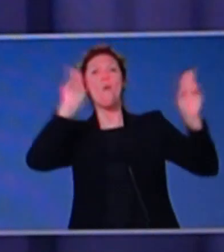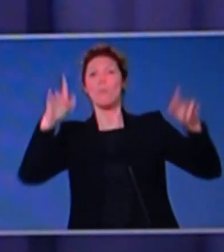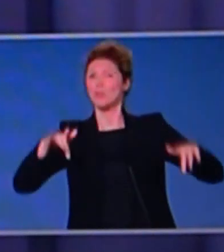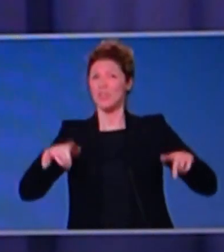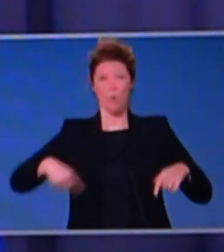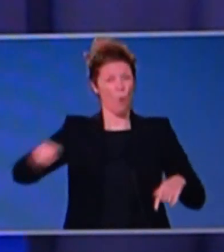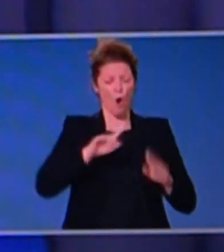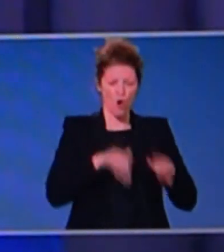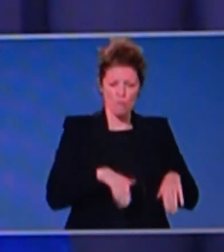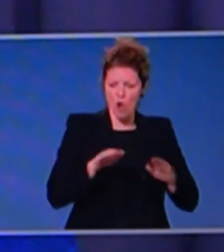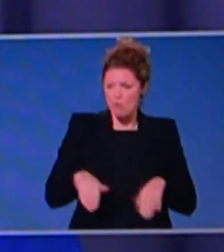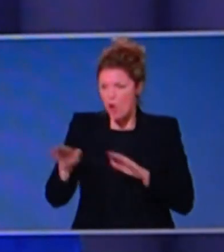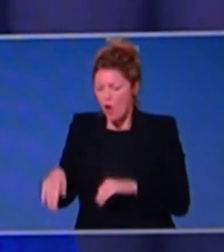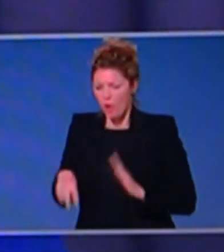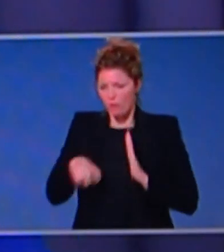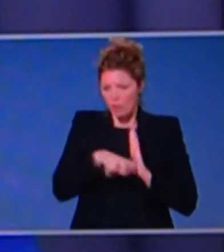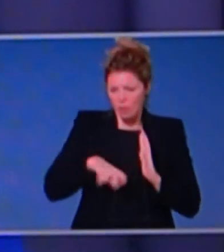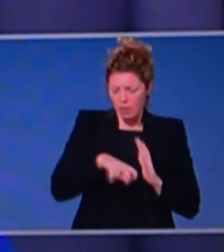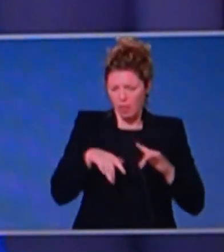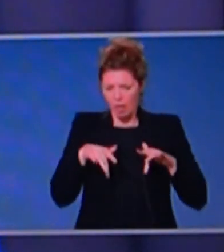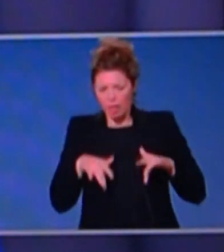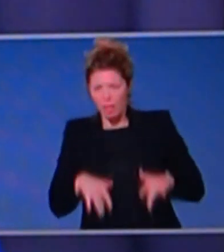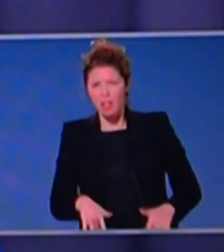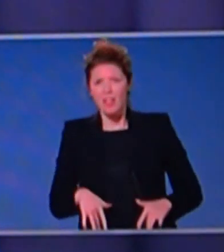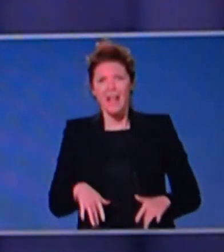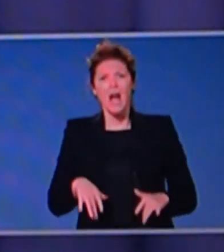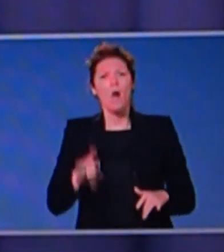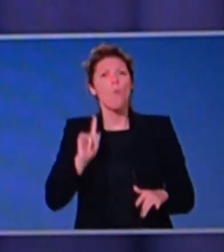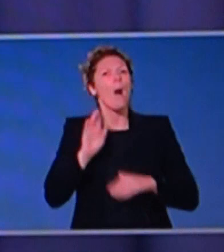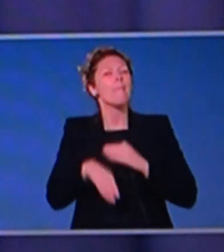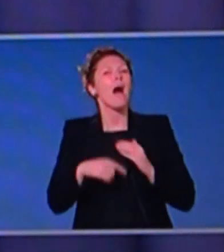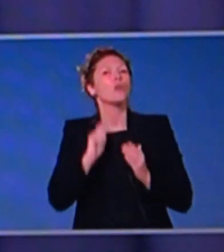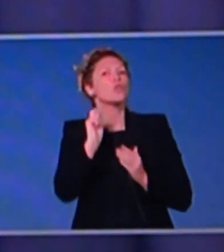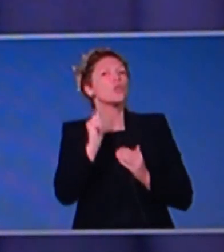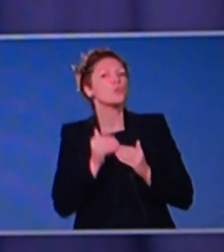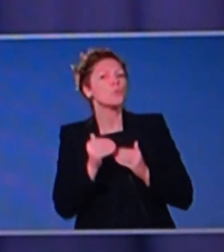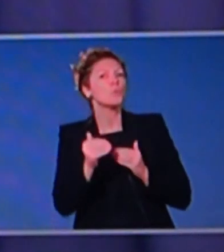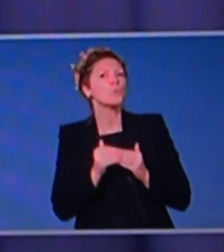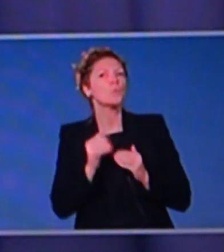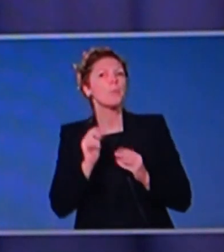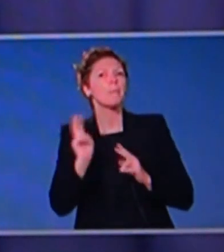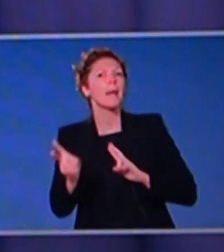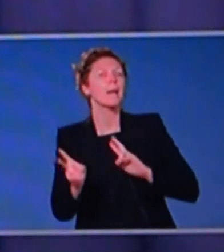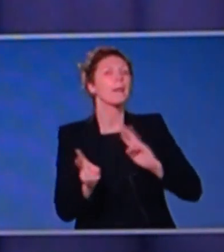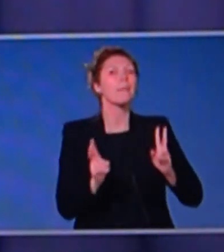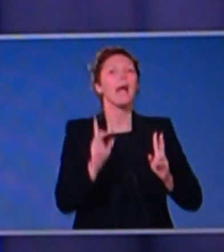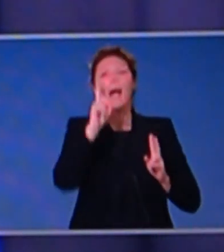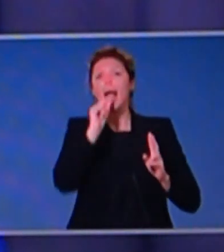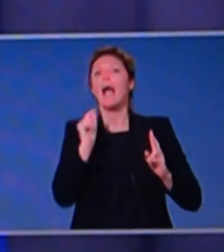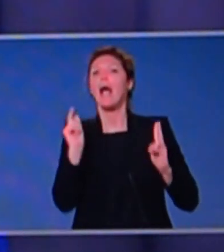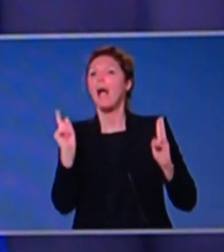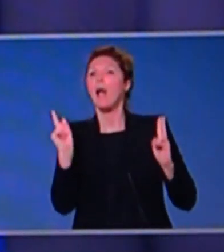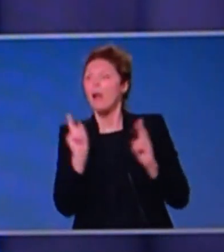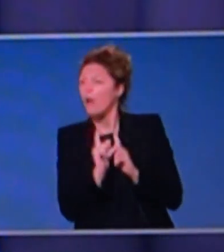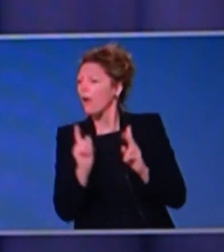response as we ease those restrictions, and we must ease those restrictions. Now, as the Prime Minister has said, that is absolutely critical to us getting back